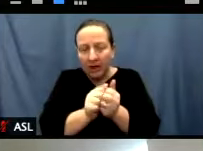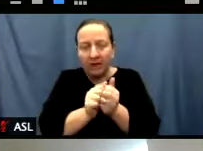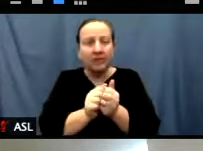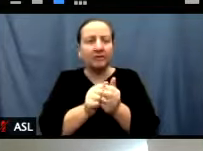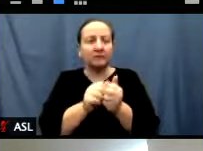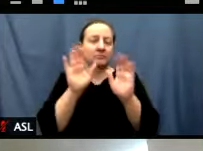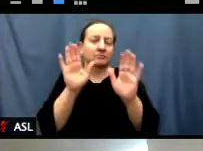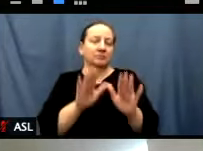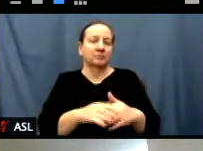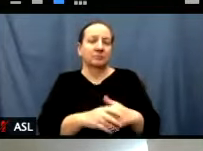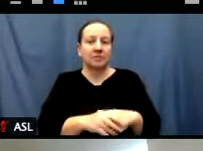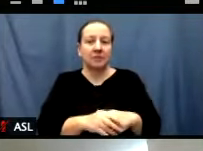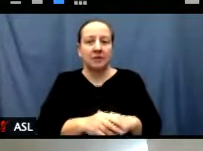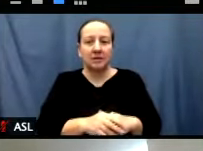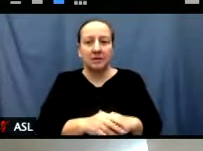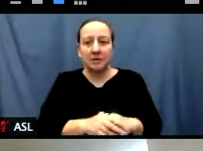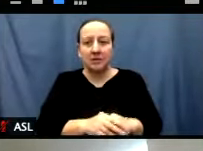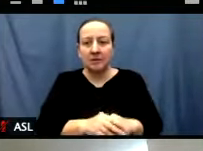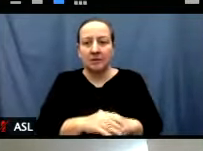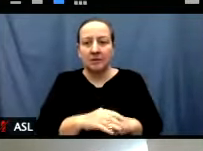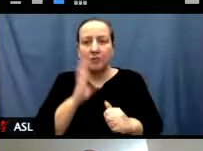Vinny, I will start with you.